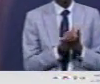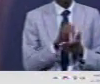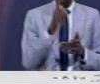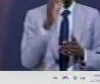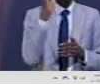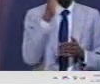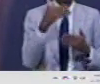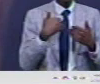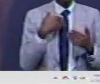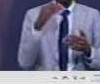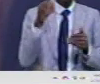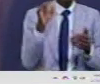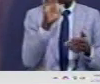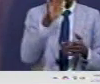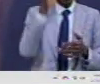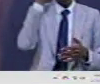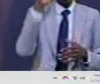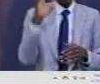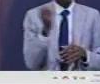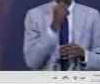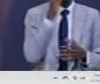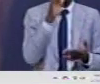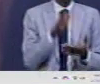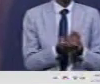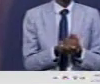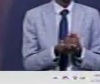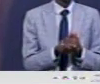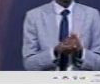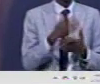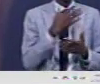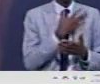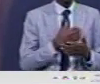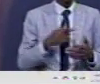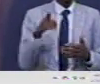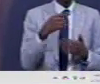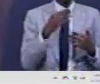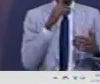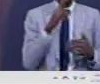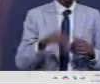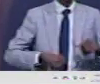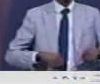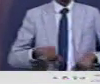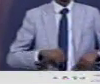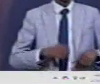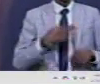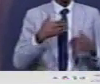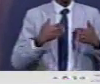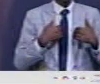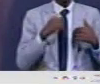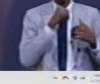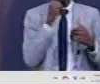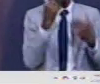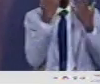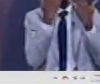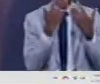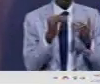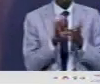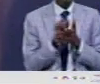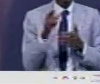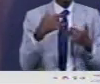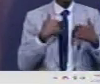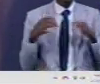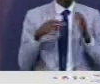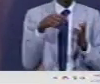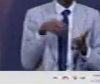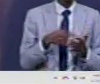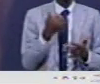have not rather mourned that he that hath done this deed might be taken away from among you. For I verily, as absent